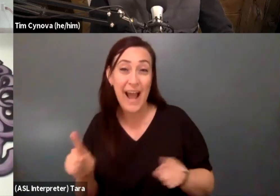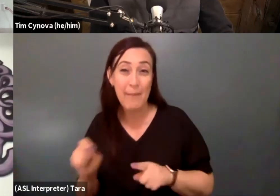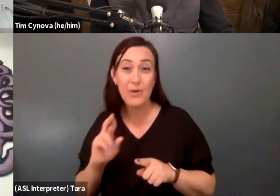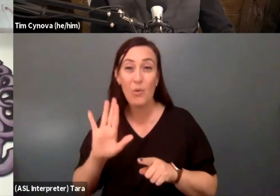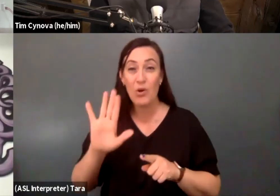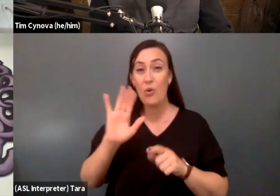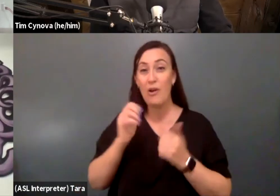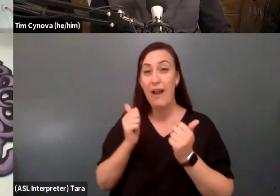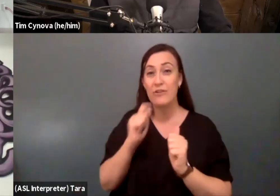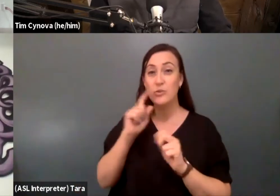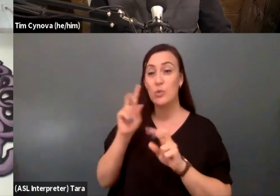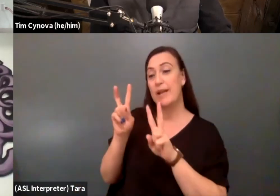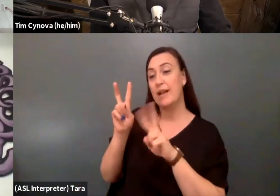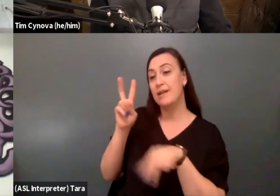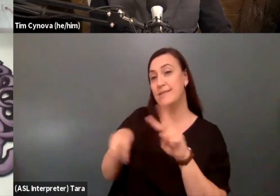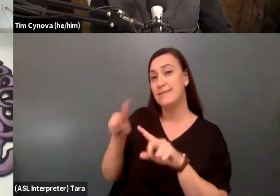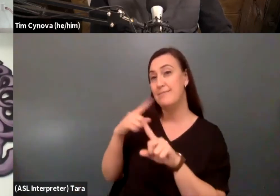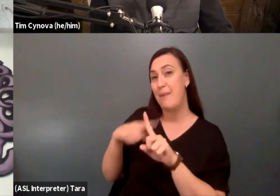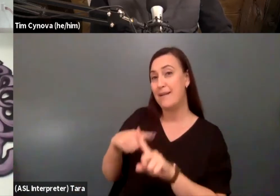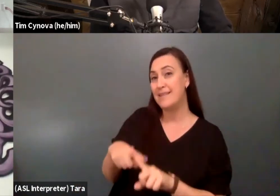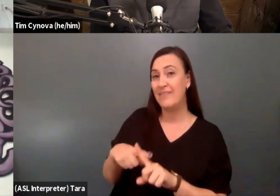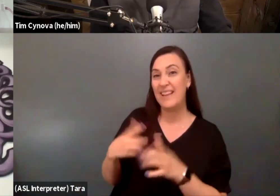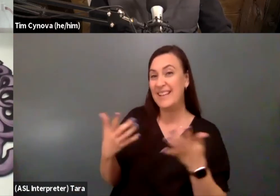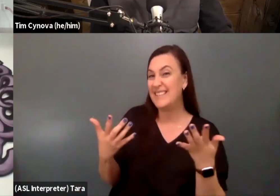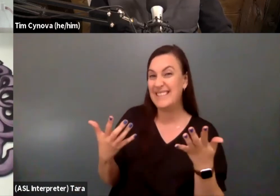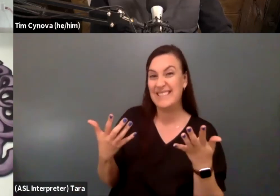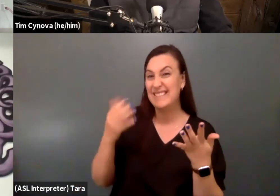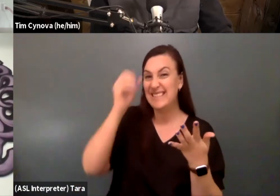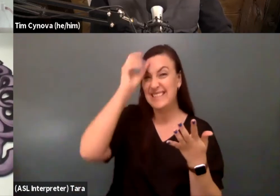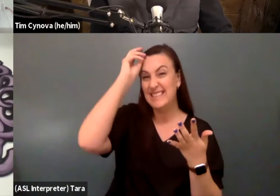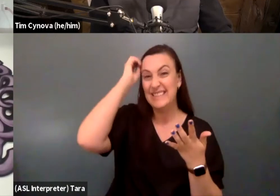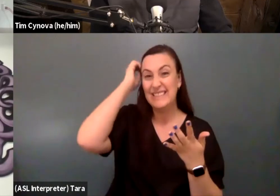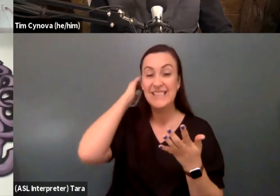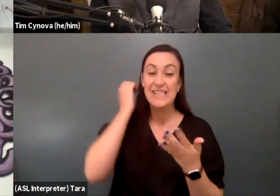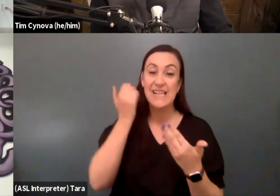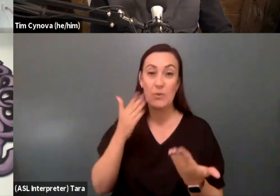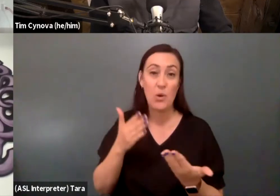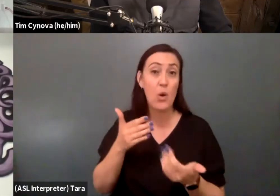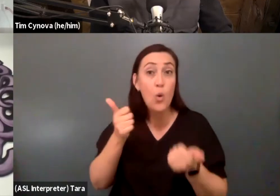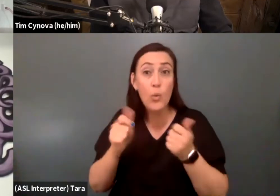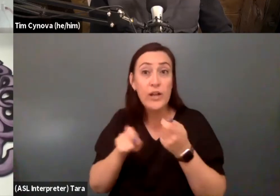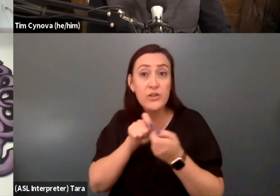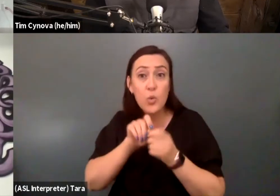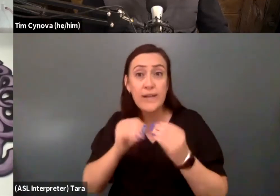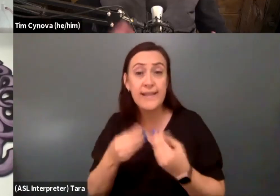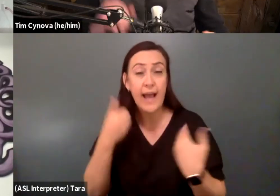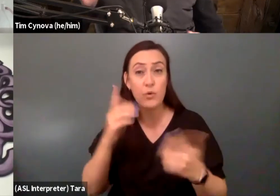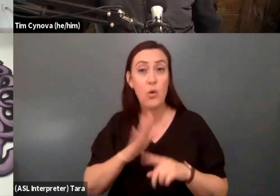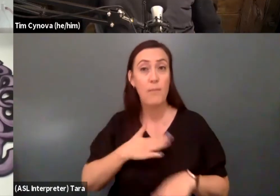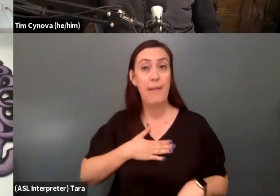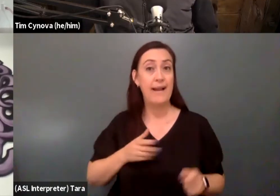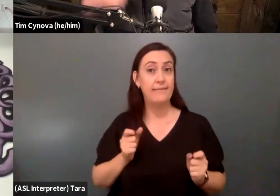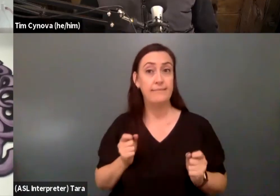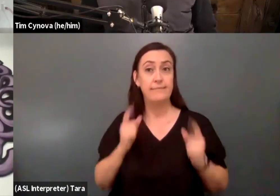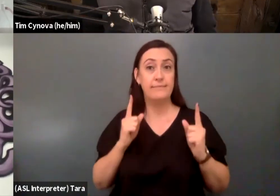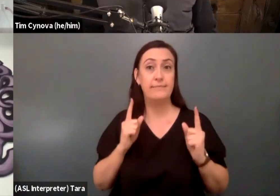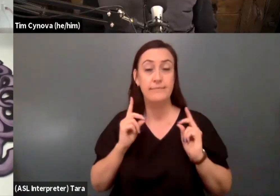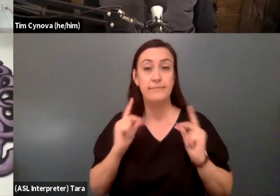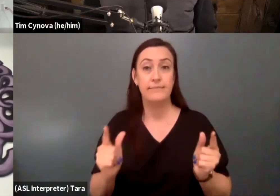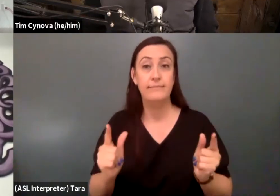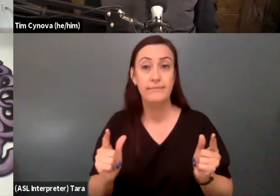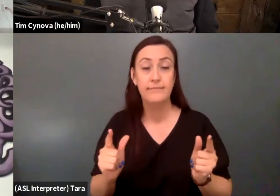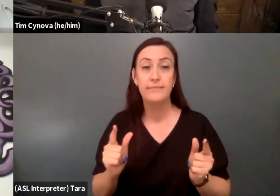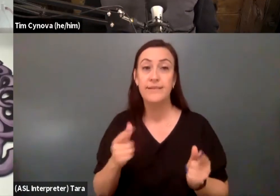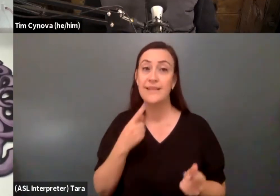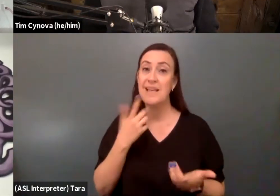received favorably. I don't know the organization, but my instinct is to say, maybe find another